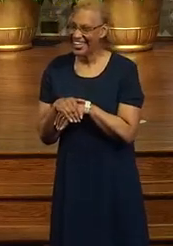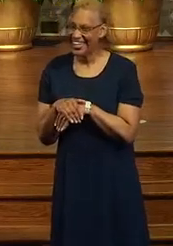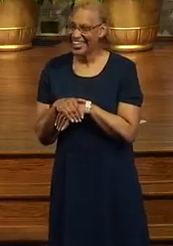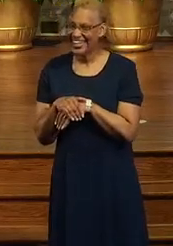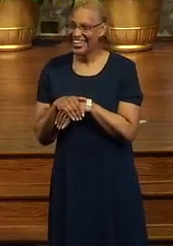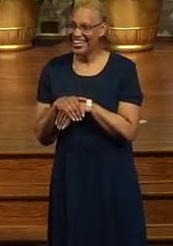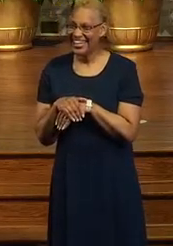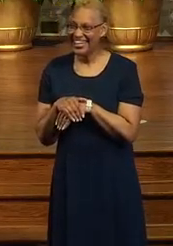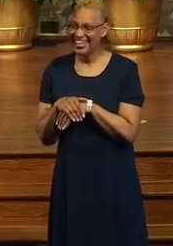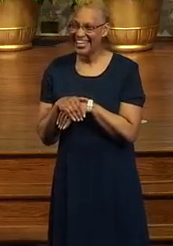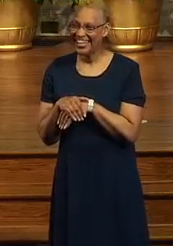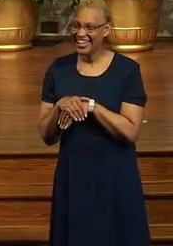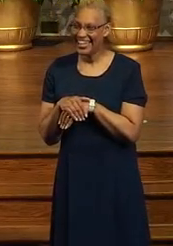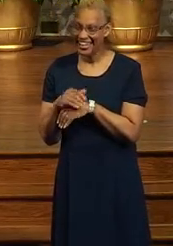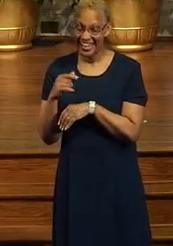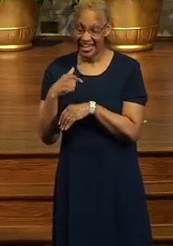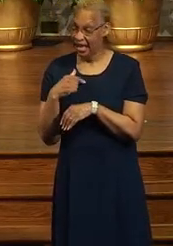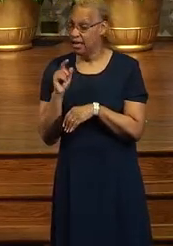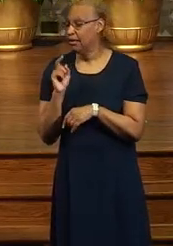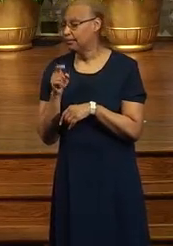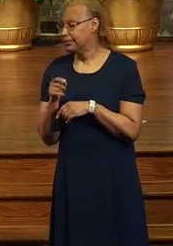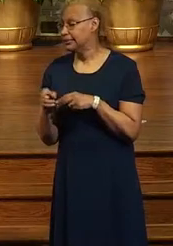I must give honor where honor is due.